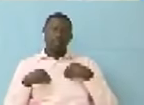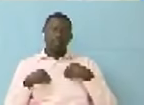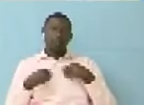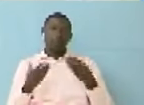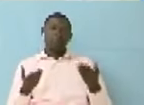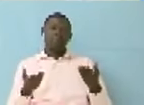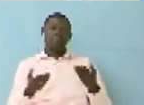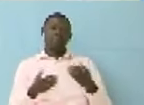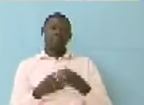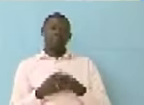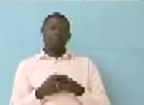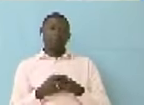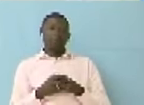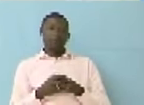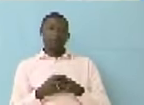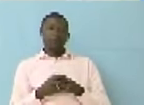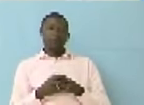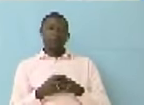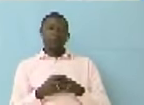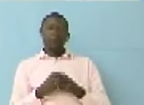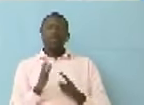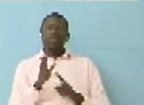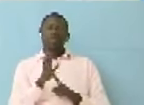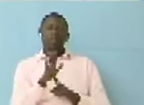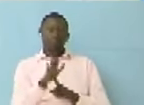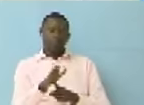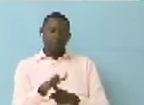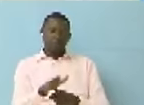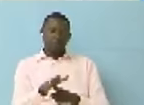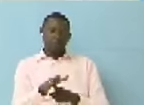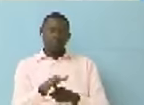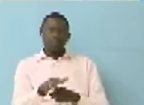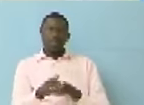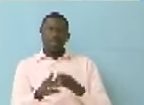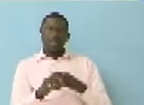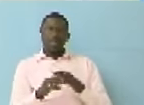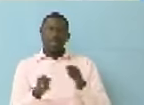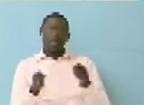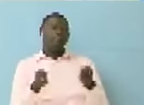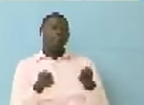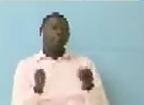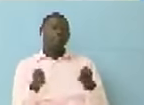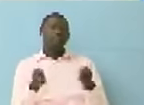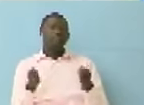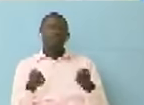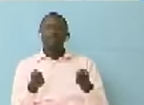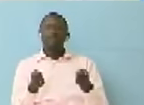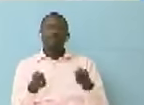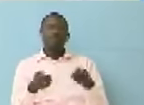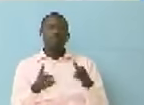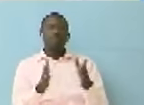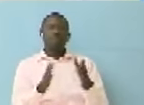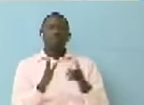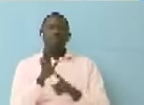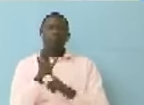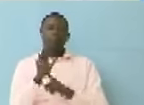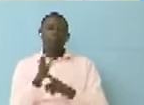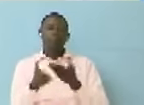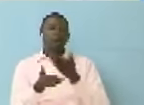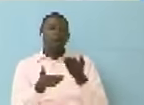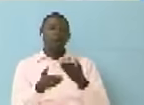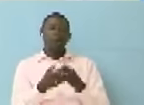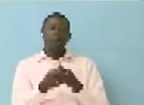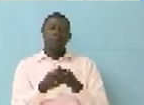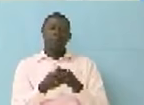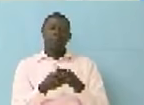soto nim molugulu. It was like a machine abena ko kom machine wadoro where the elements